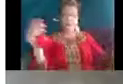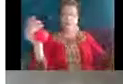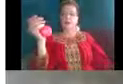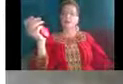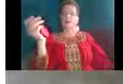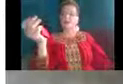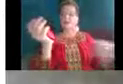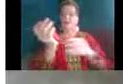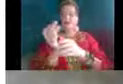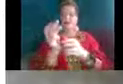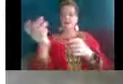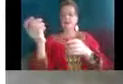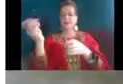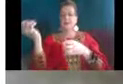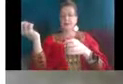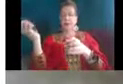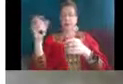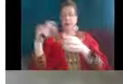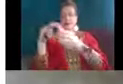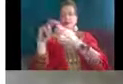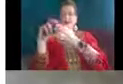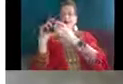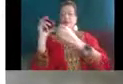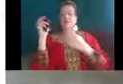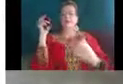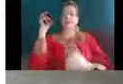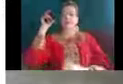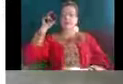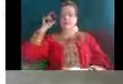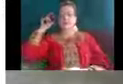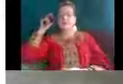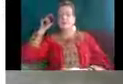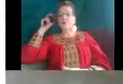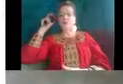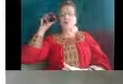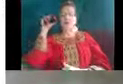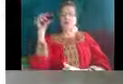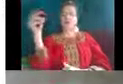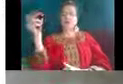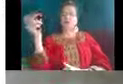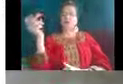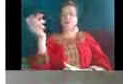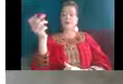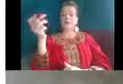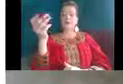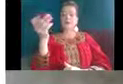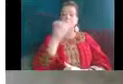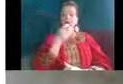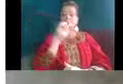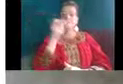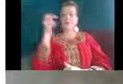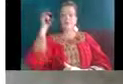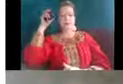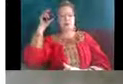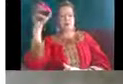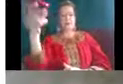then if the person has an emergency they press the switch you can put a switch anywhere on the body where there's